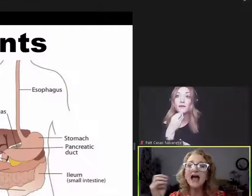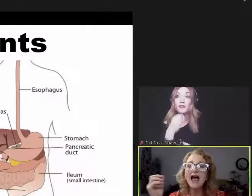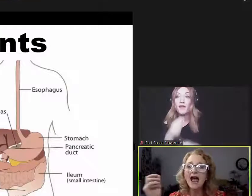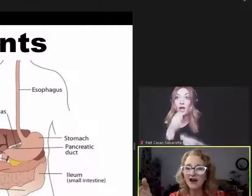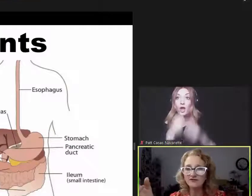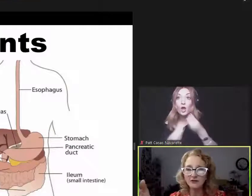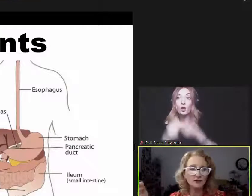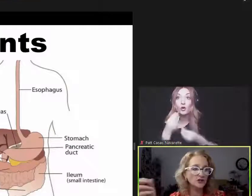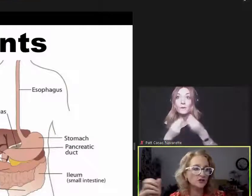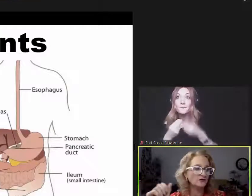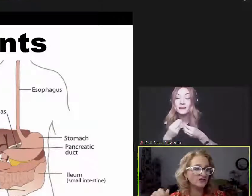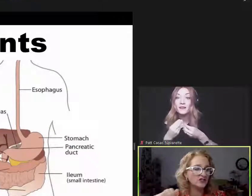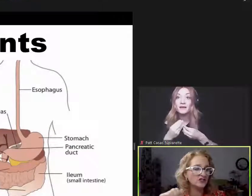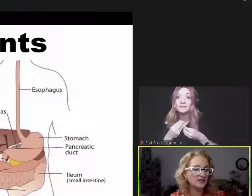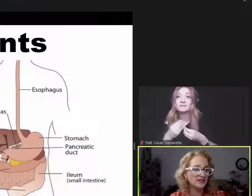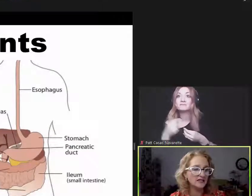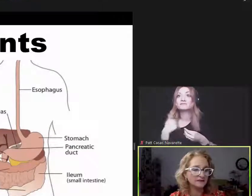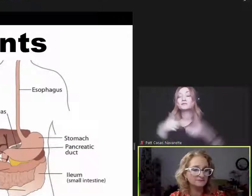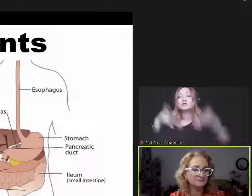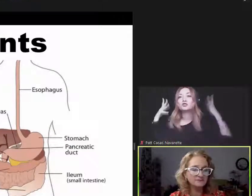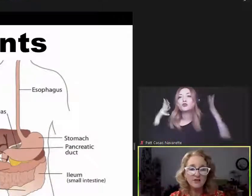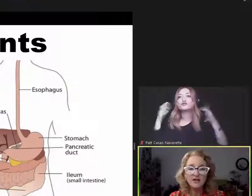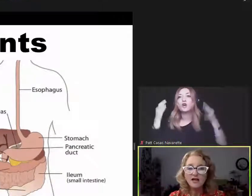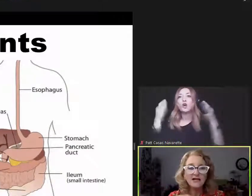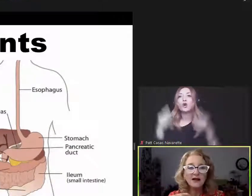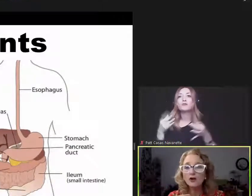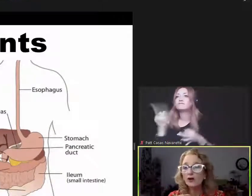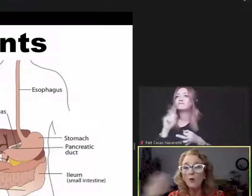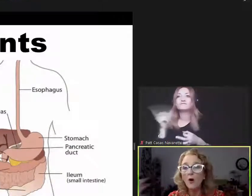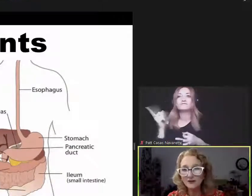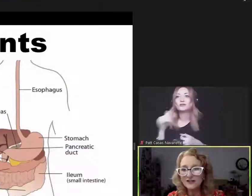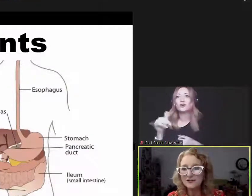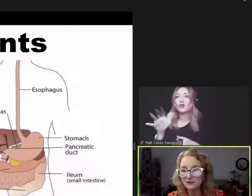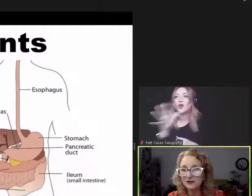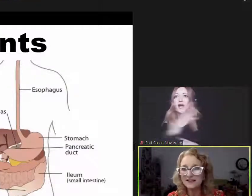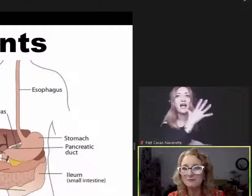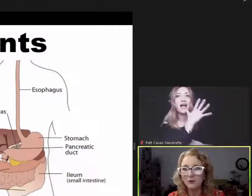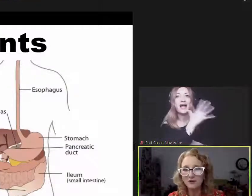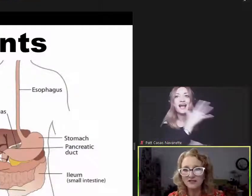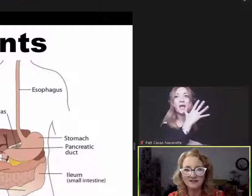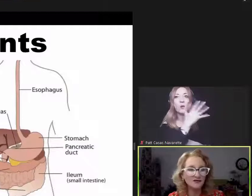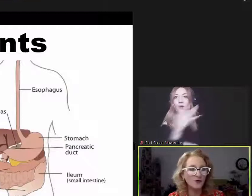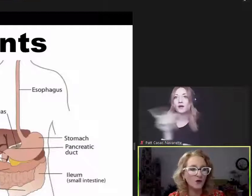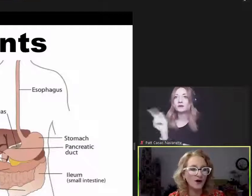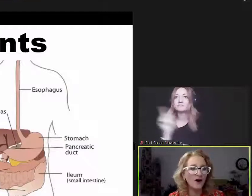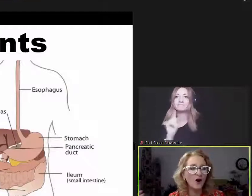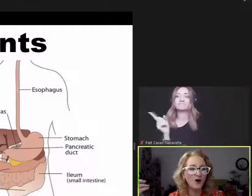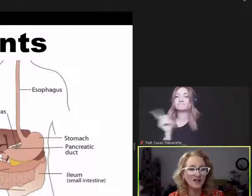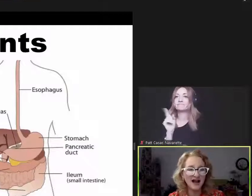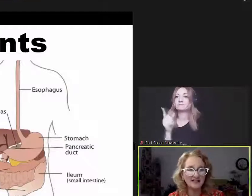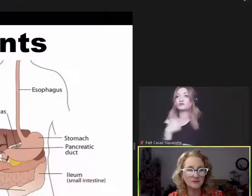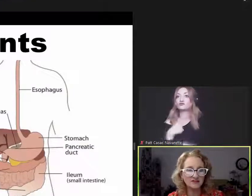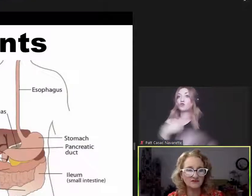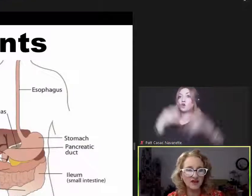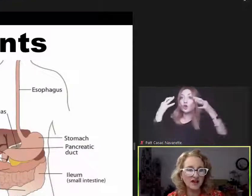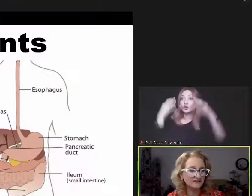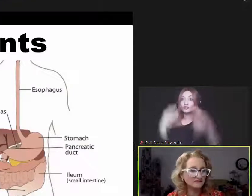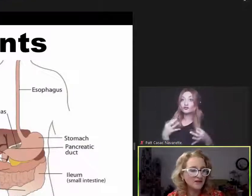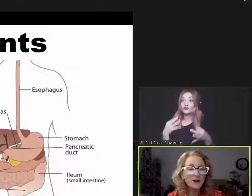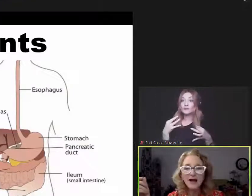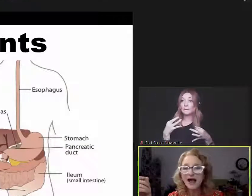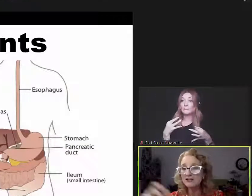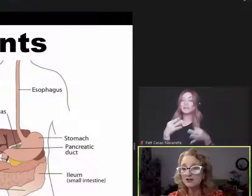minutes after you've finished eating. Now, look, water is really important for all aspects of